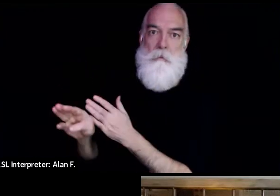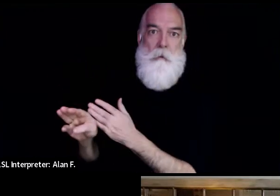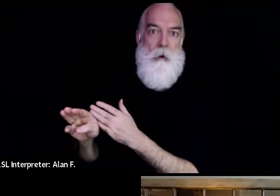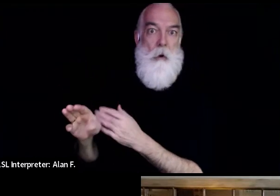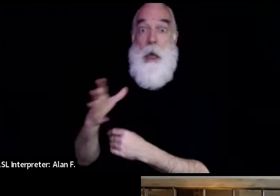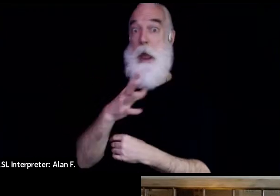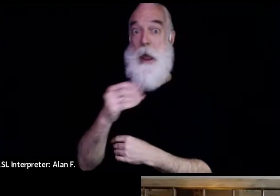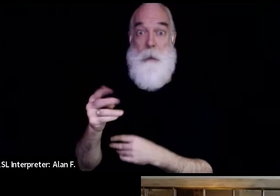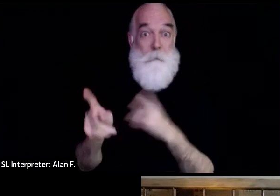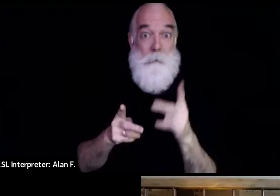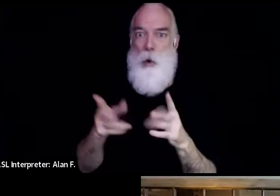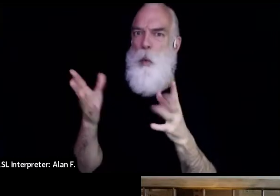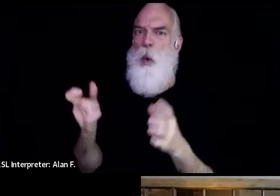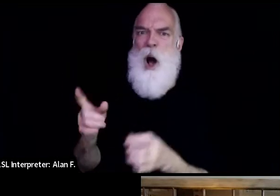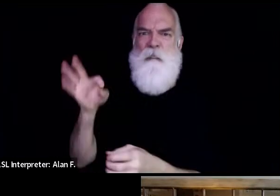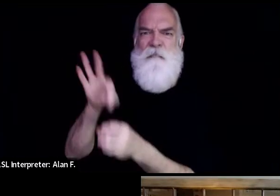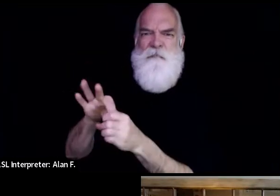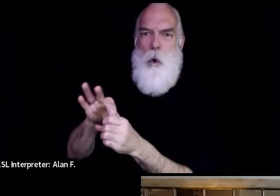from even